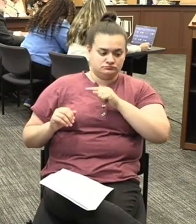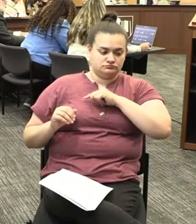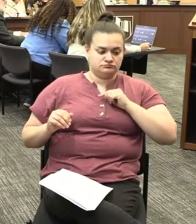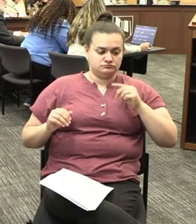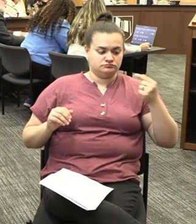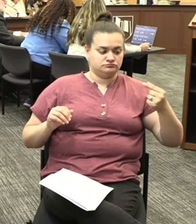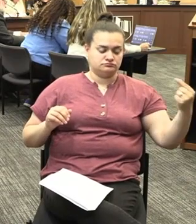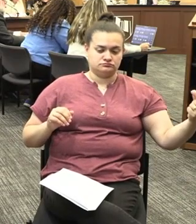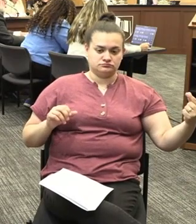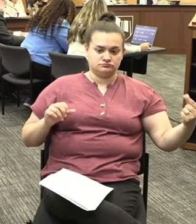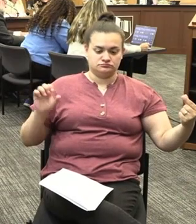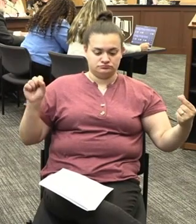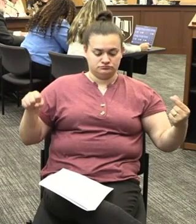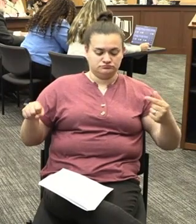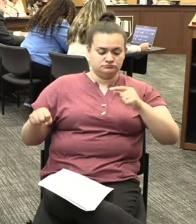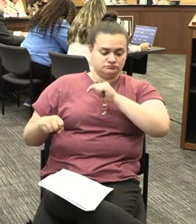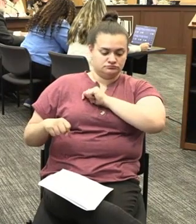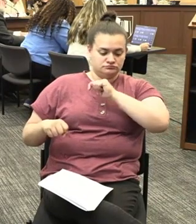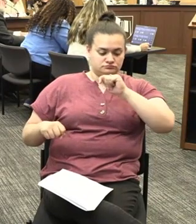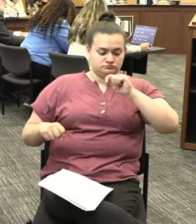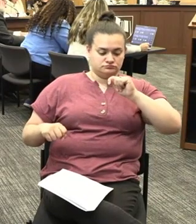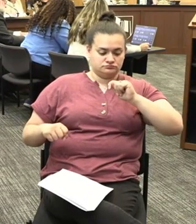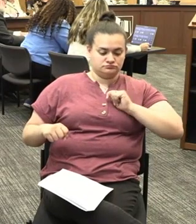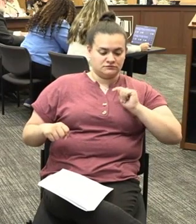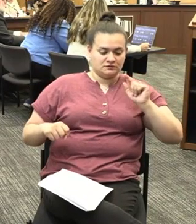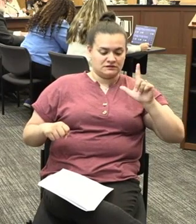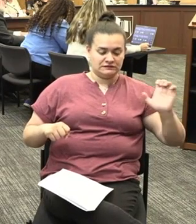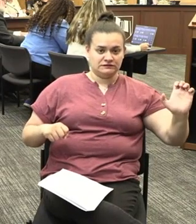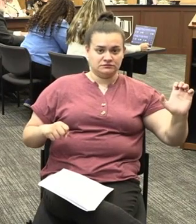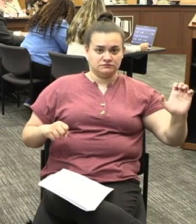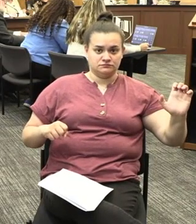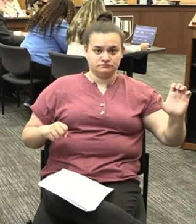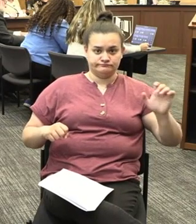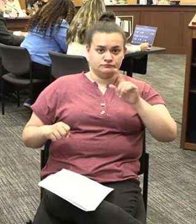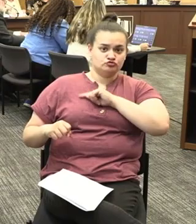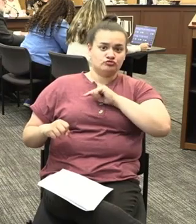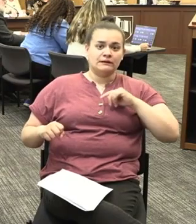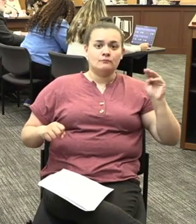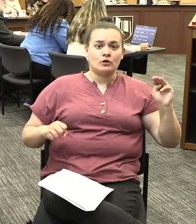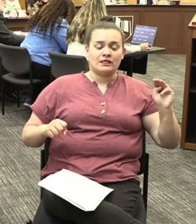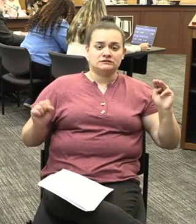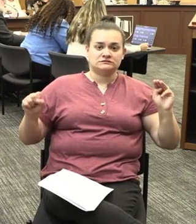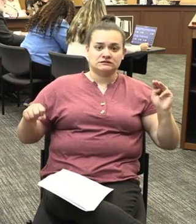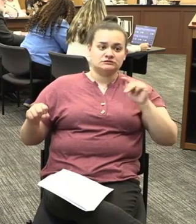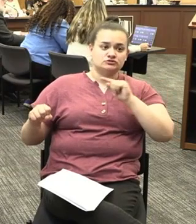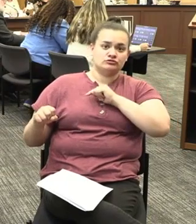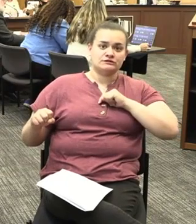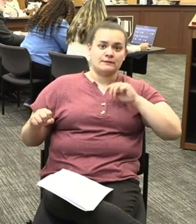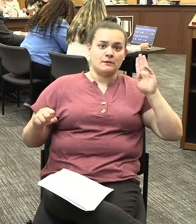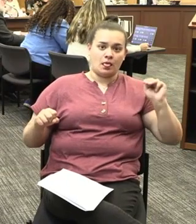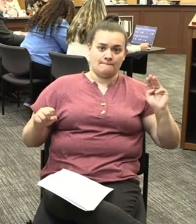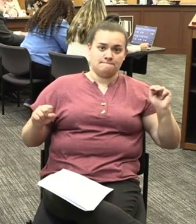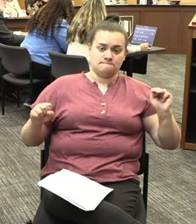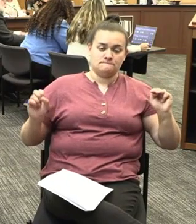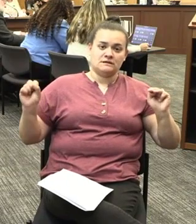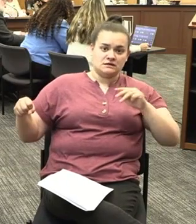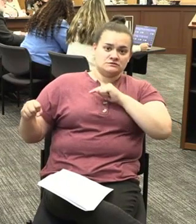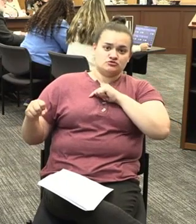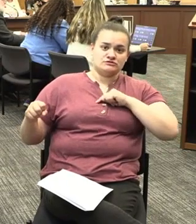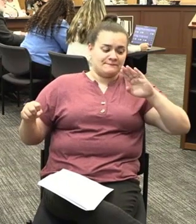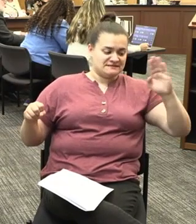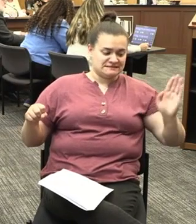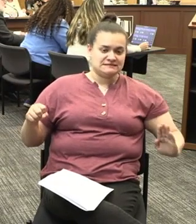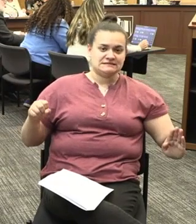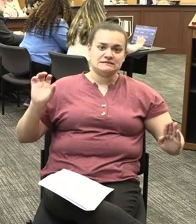Trustee Garcia again. Yes. Trustee Lee. Trustee Morales. Yes. Trustee McCullum. Yes. Trustee